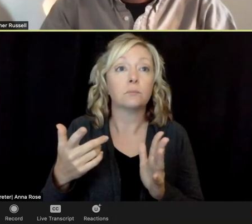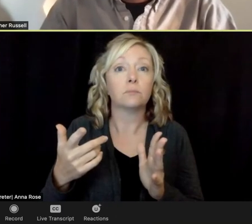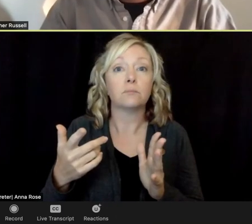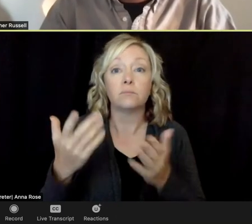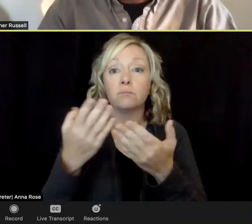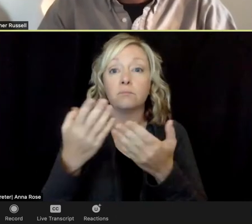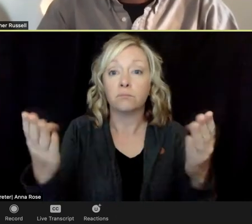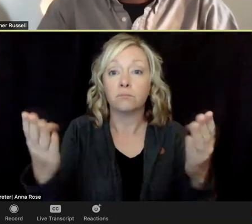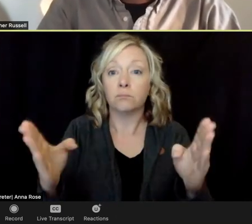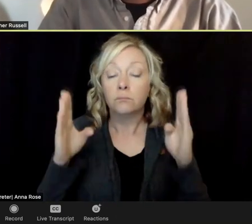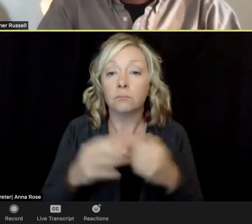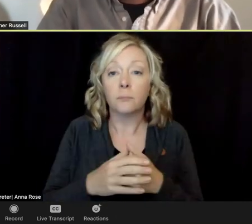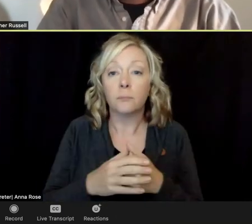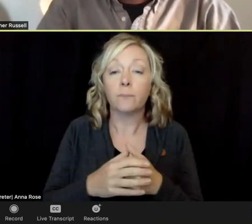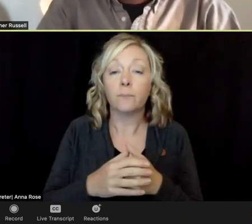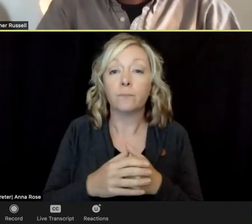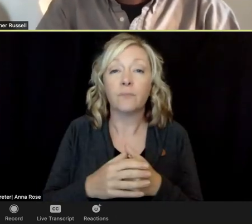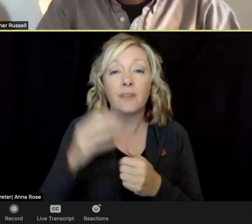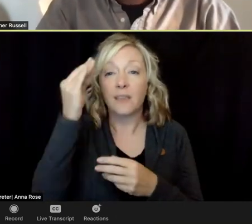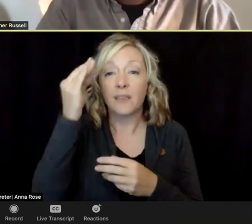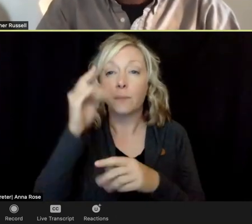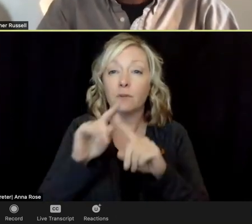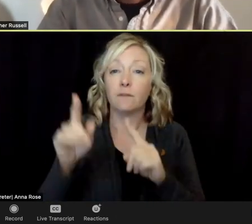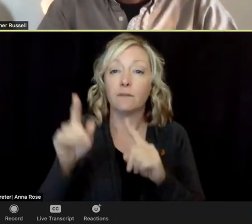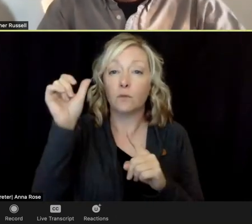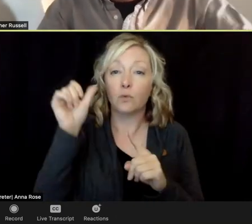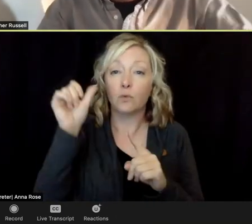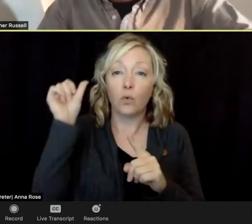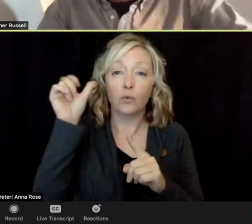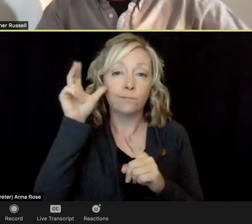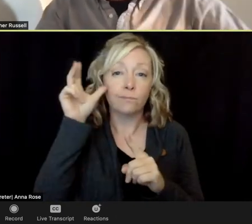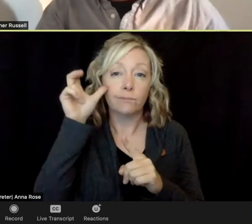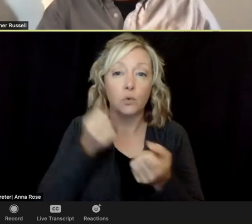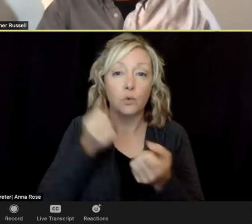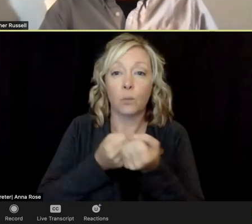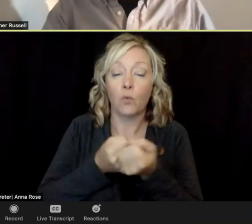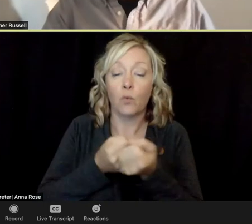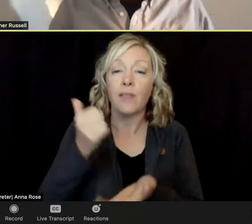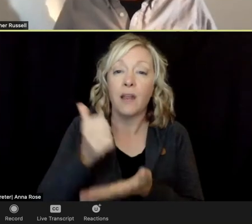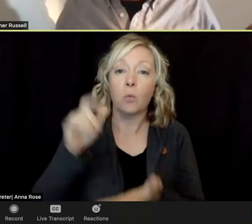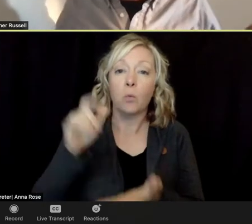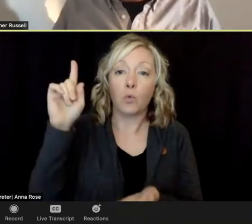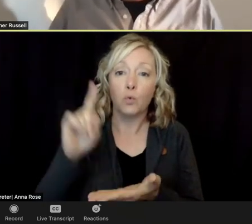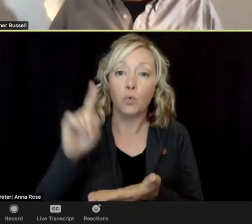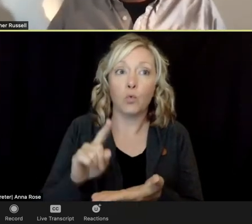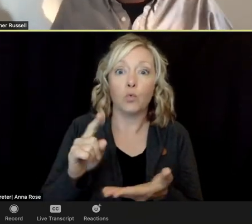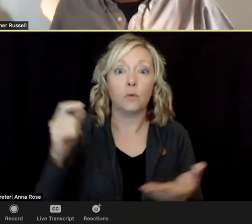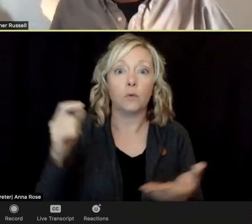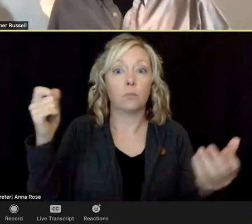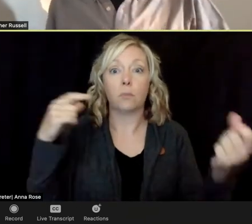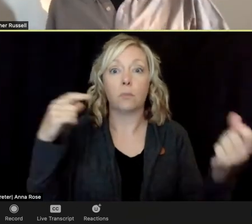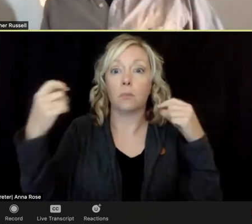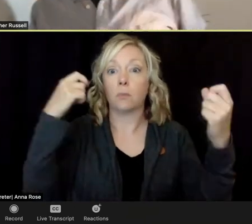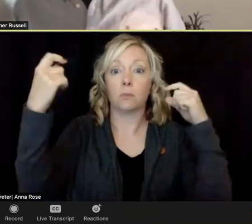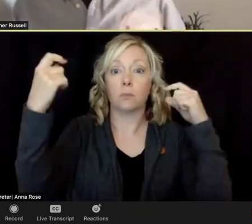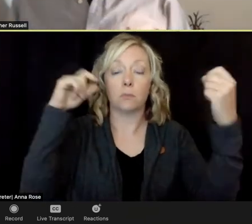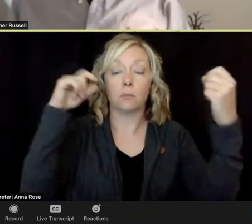reduces multisensory complexity. All right, so now let's get right into